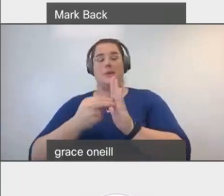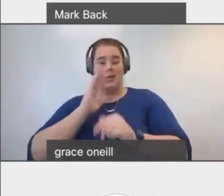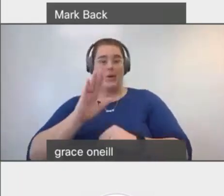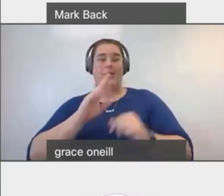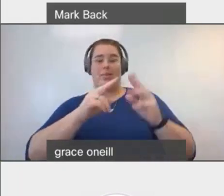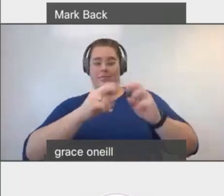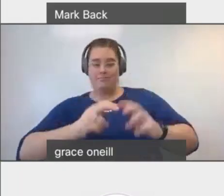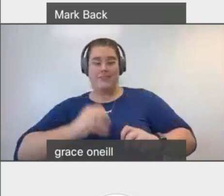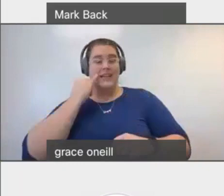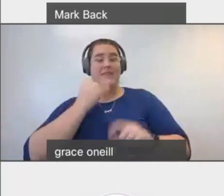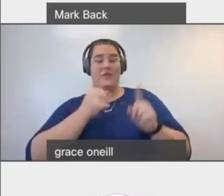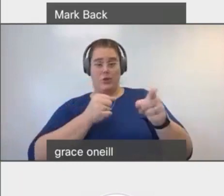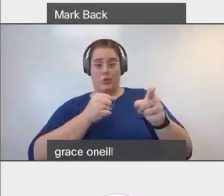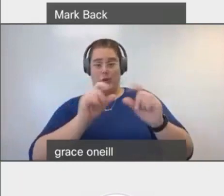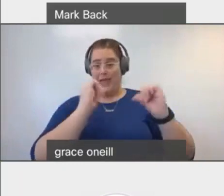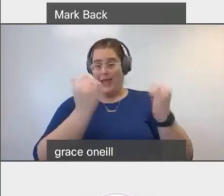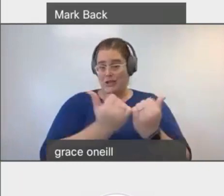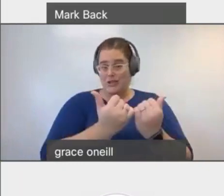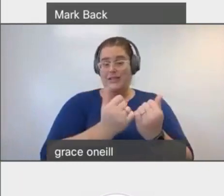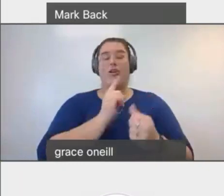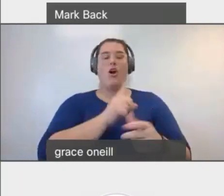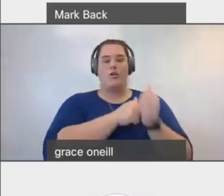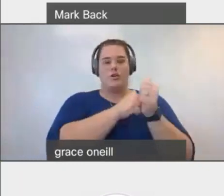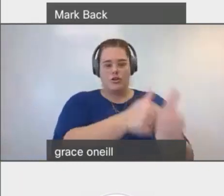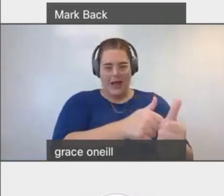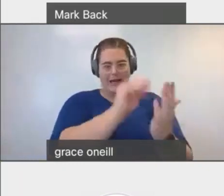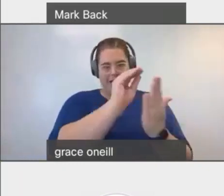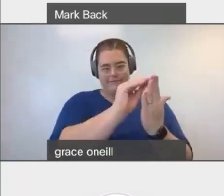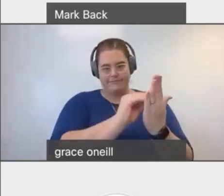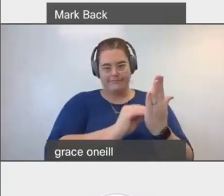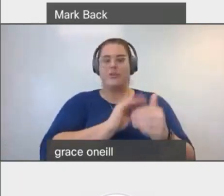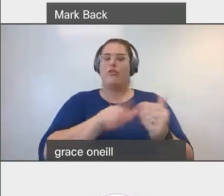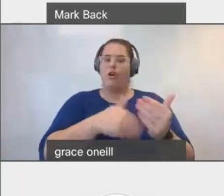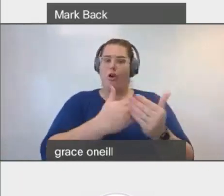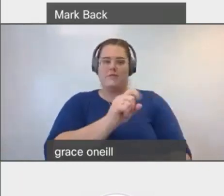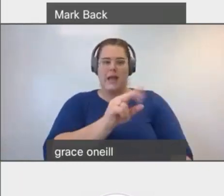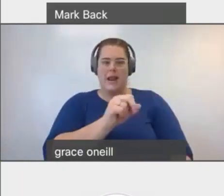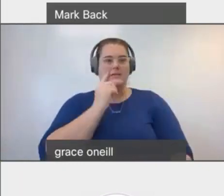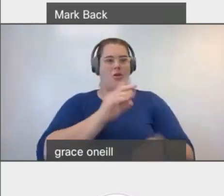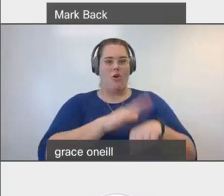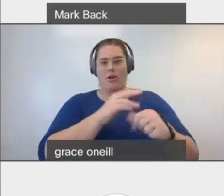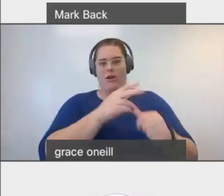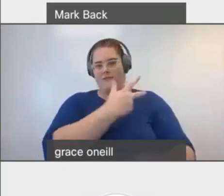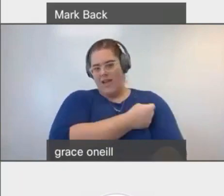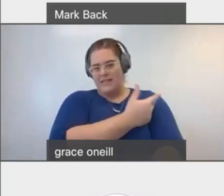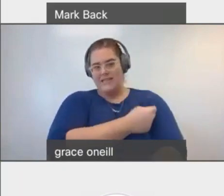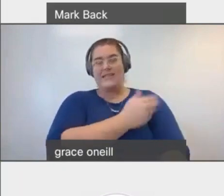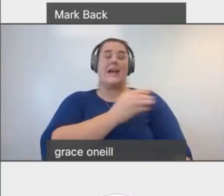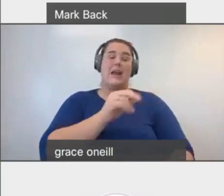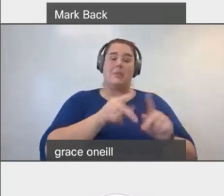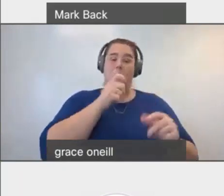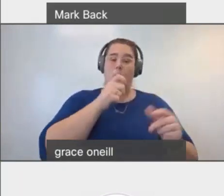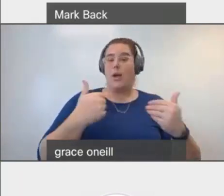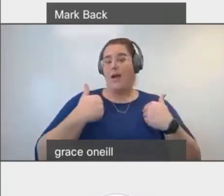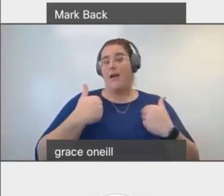agency, tracking vaccine status and tracking for people who are not getting a vaccine, whether they have